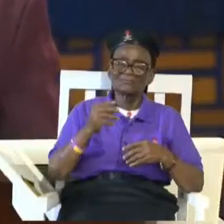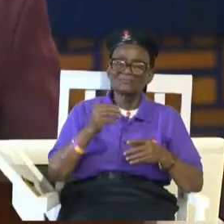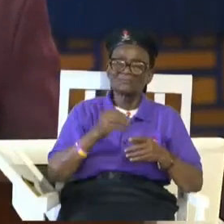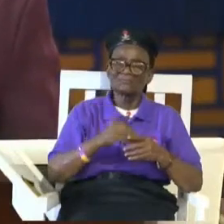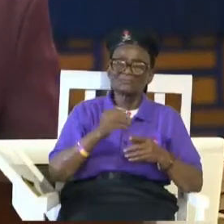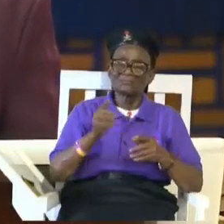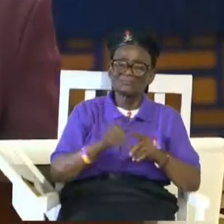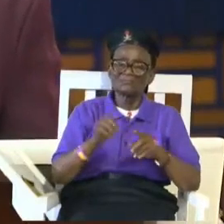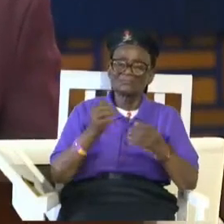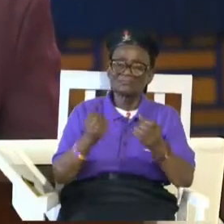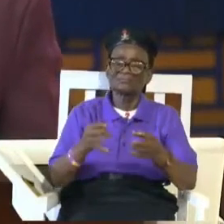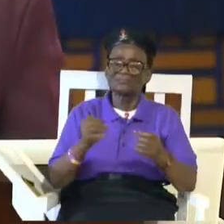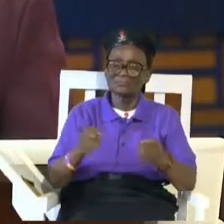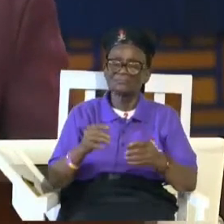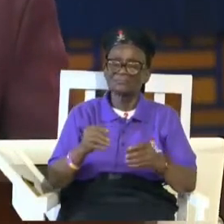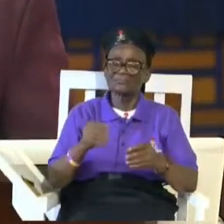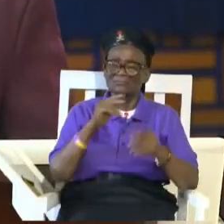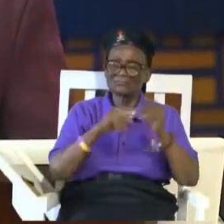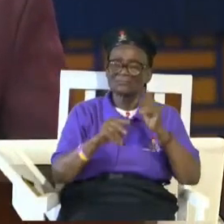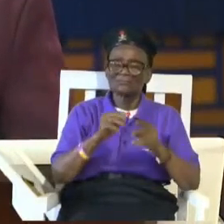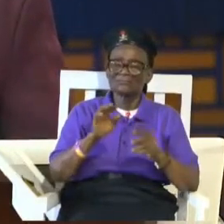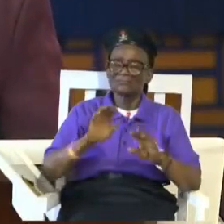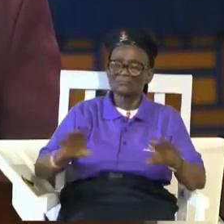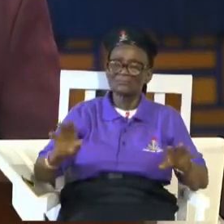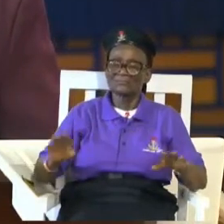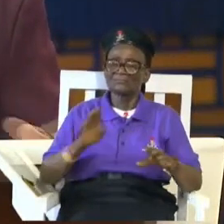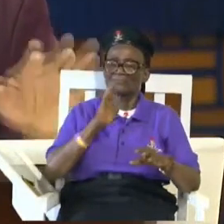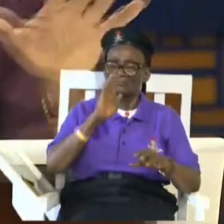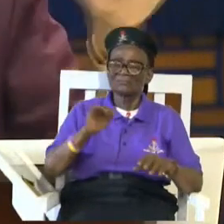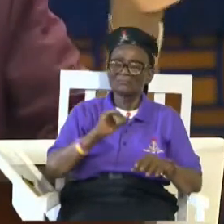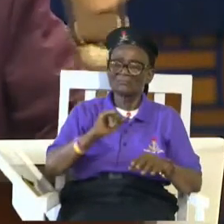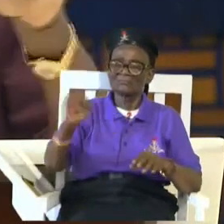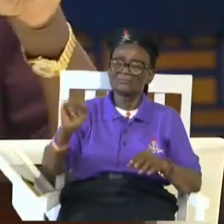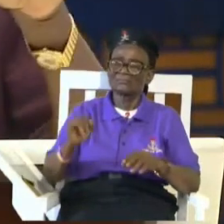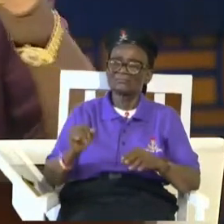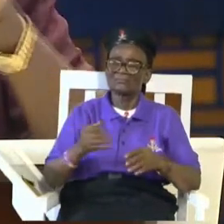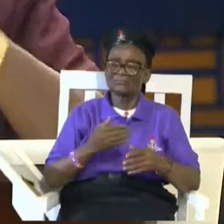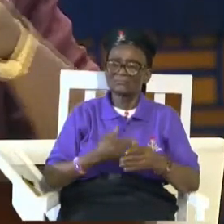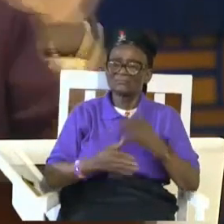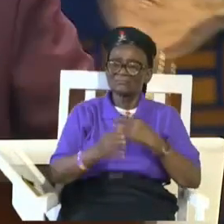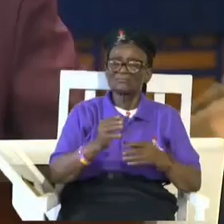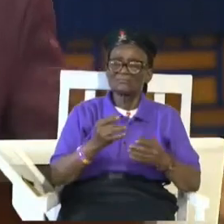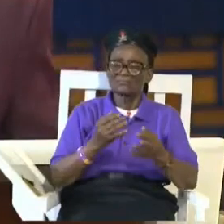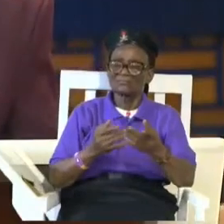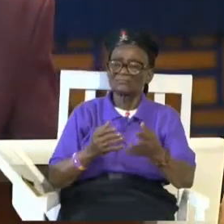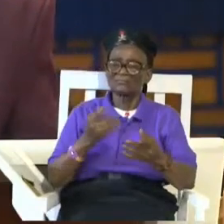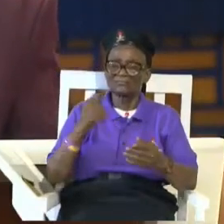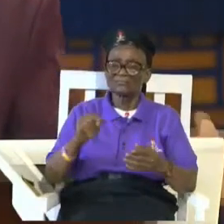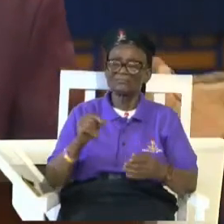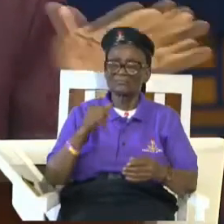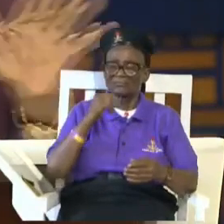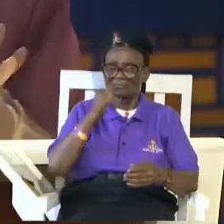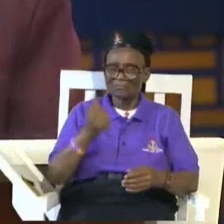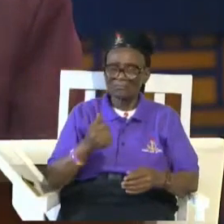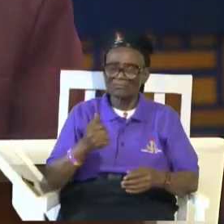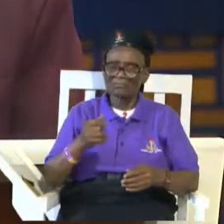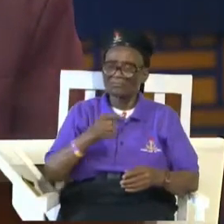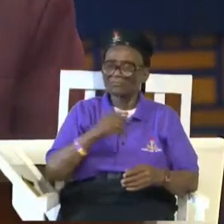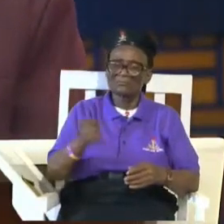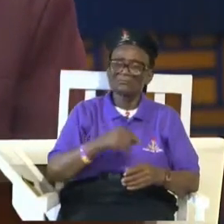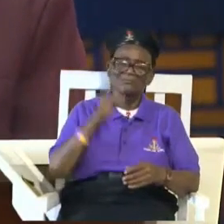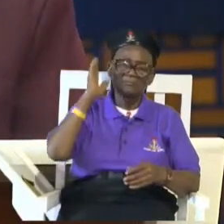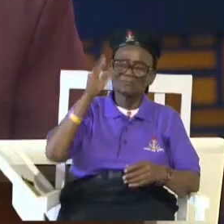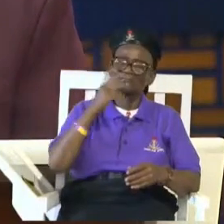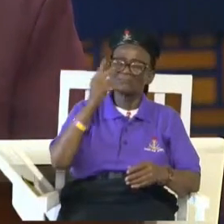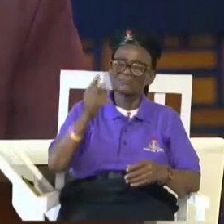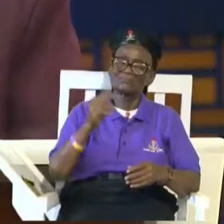children being born, wait till tomorrow. And you will see all the people who were barren last year, who have got their